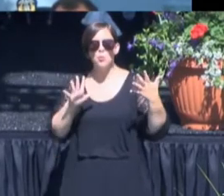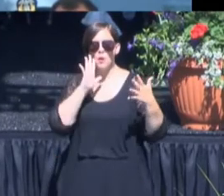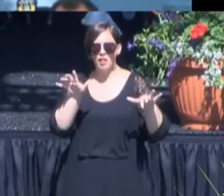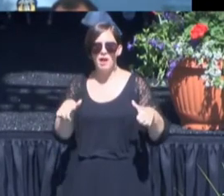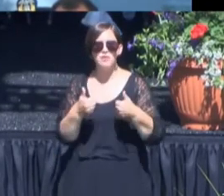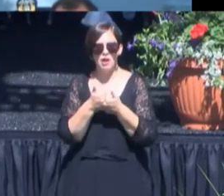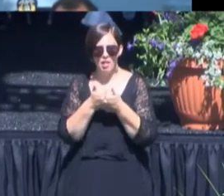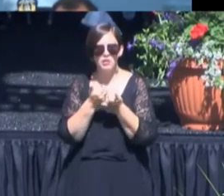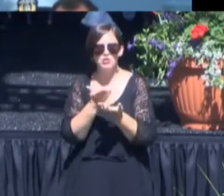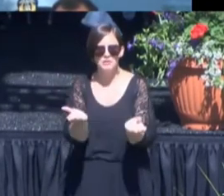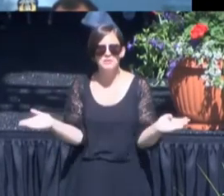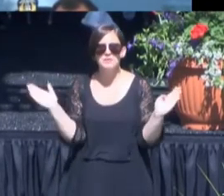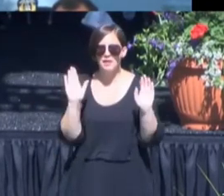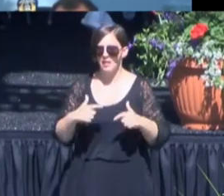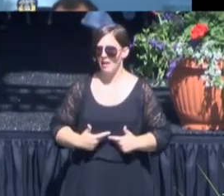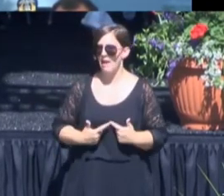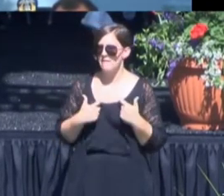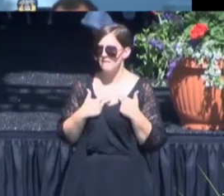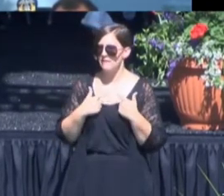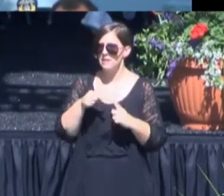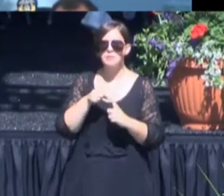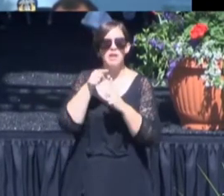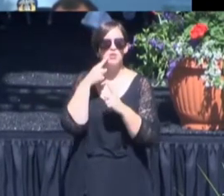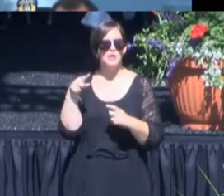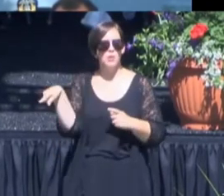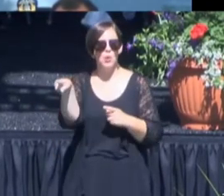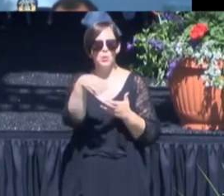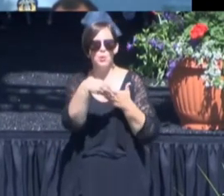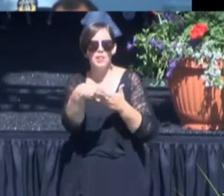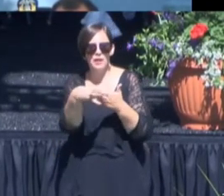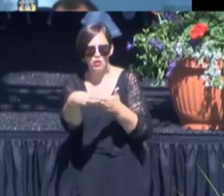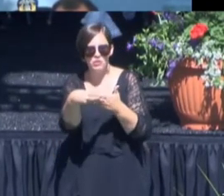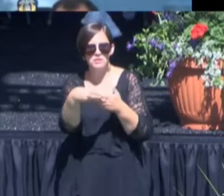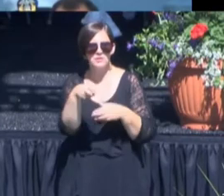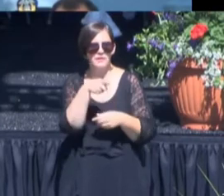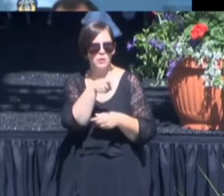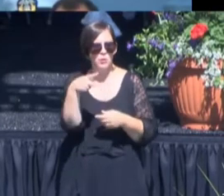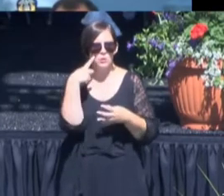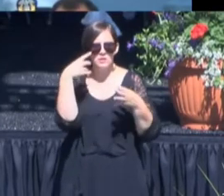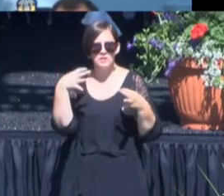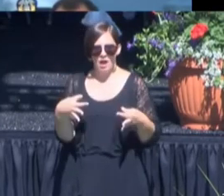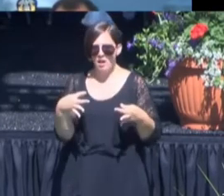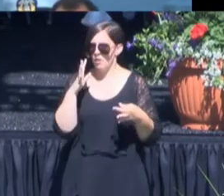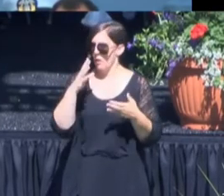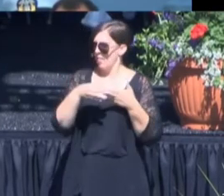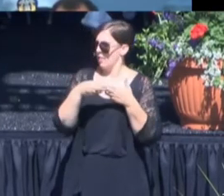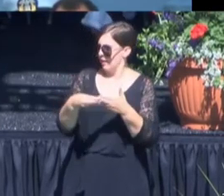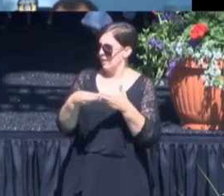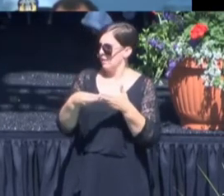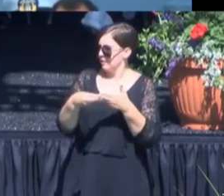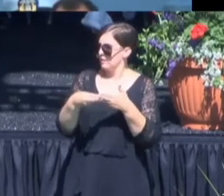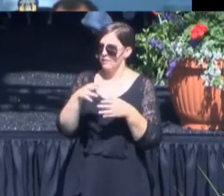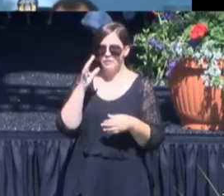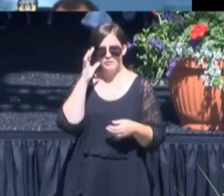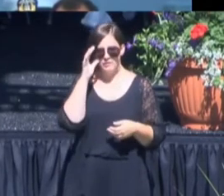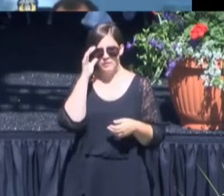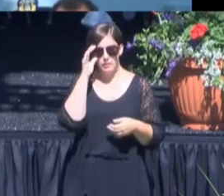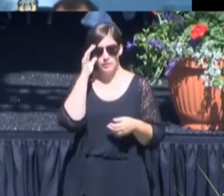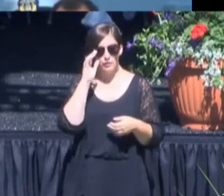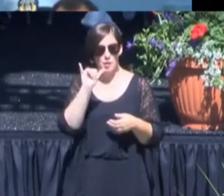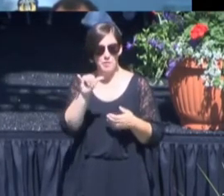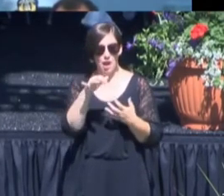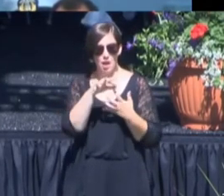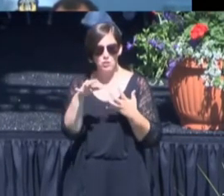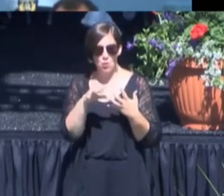in life, and especially for leaders, especially for those of you who decided you're going to lead. And by that choice, you are